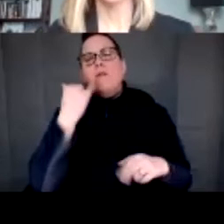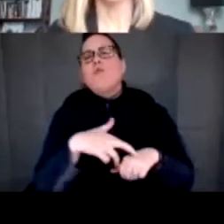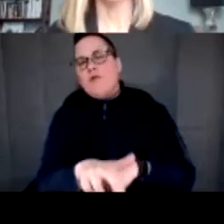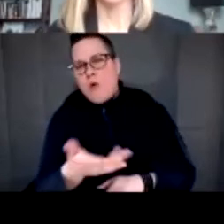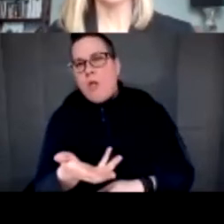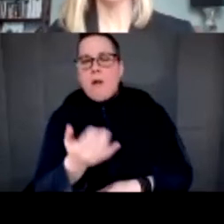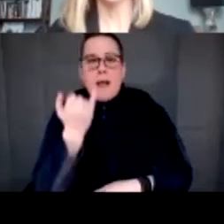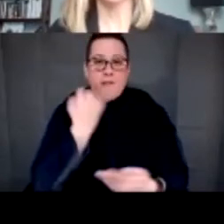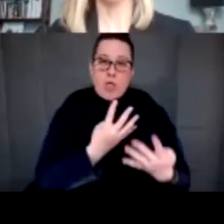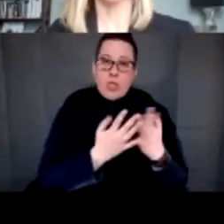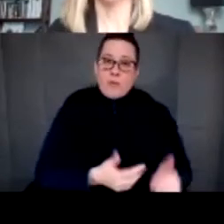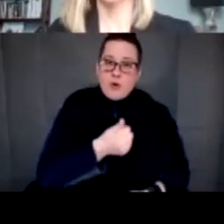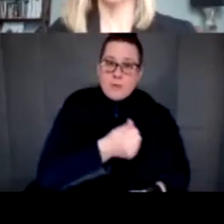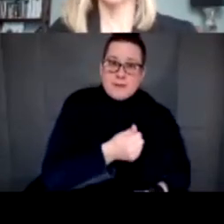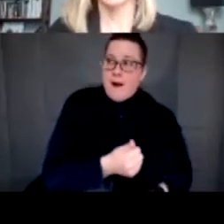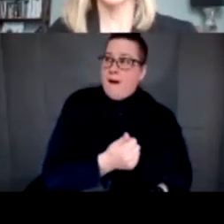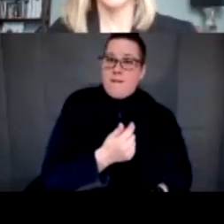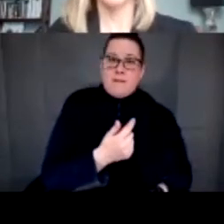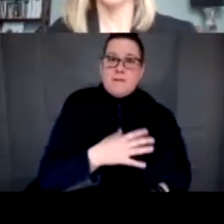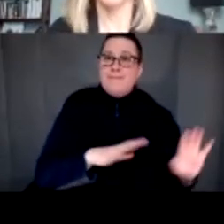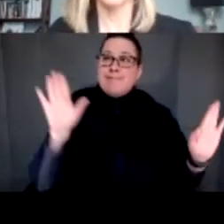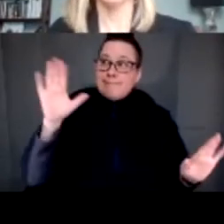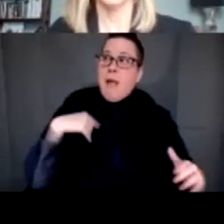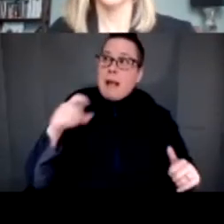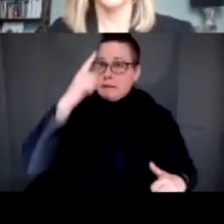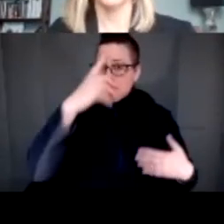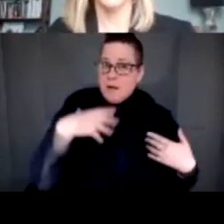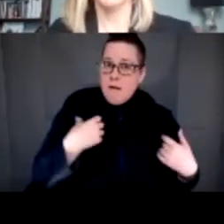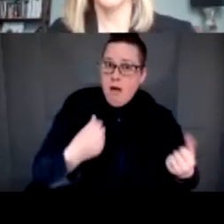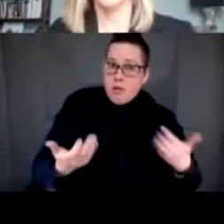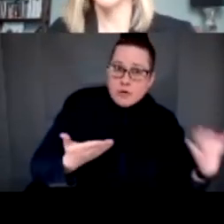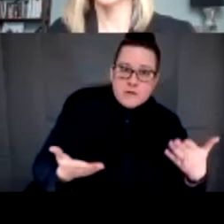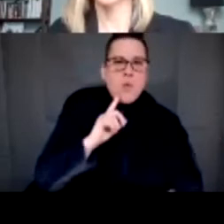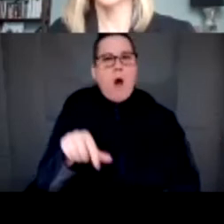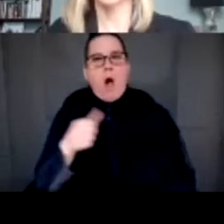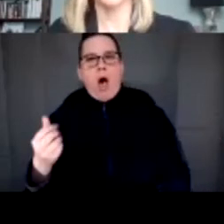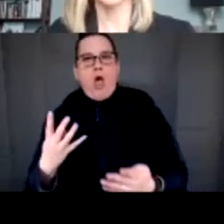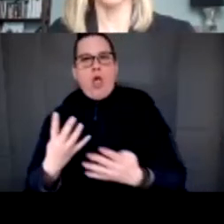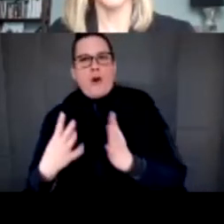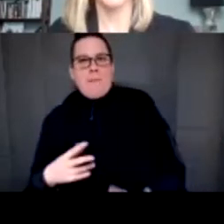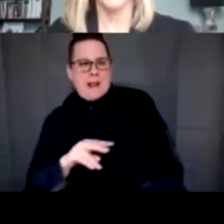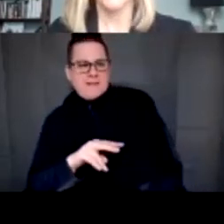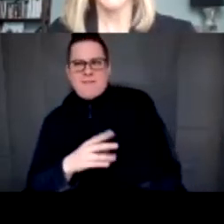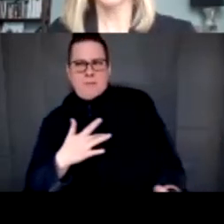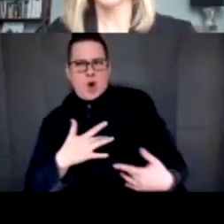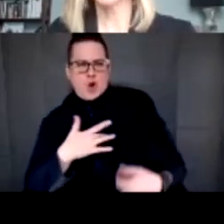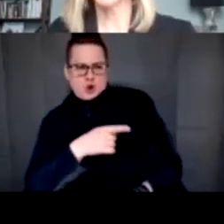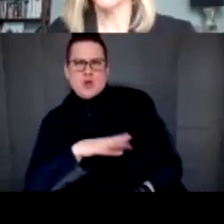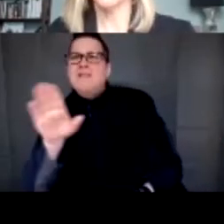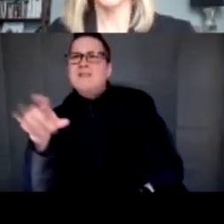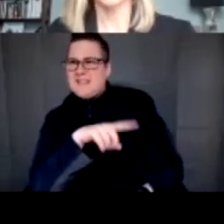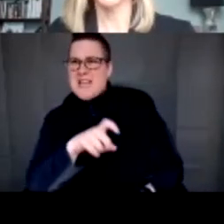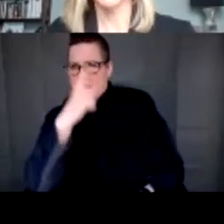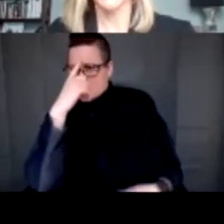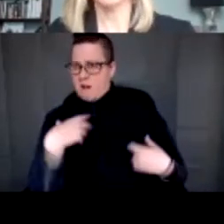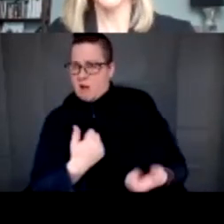the prisoner themselves referring themselves to mental health, or if there's another inmate who is concerned about someone.